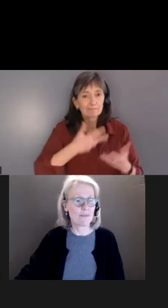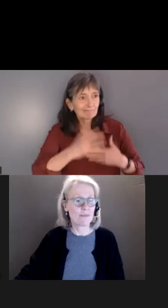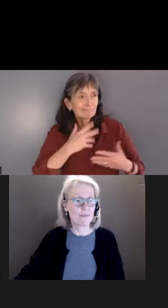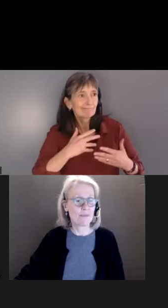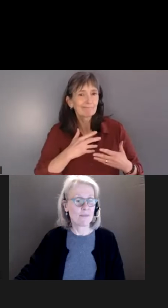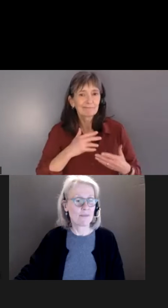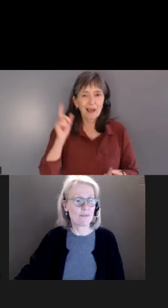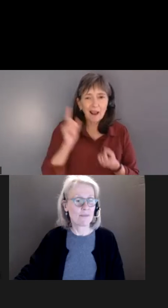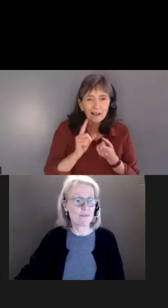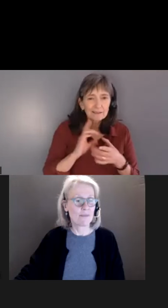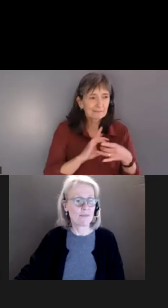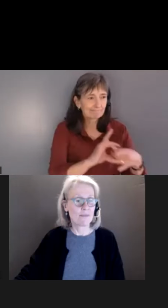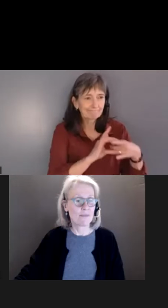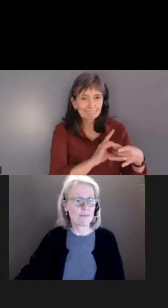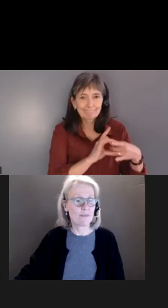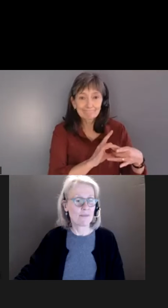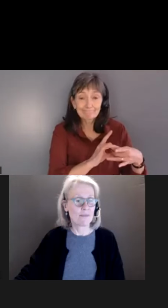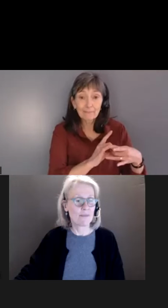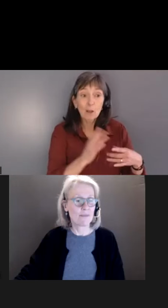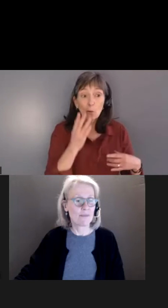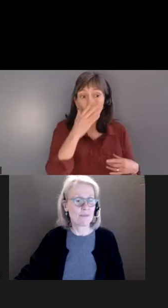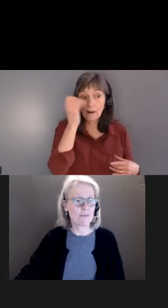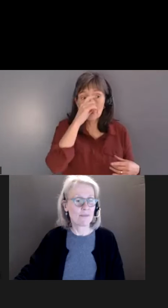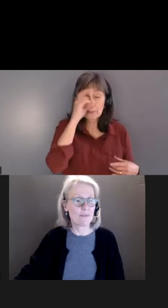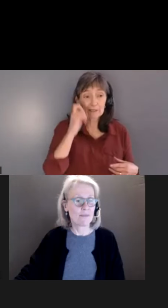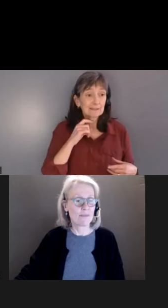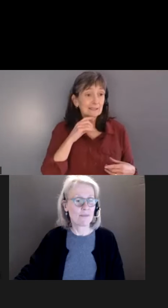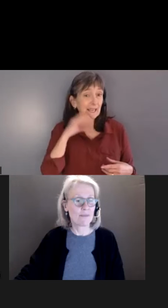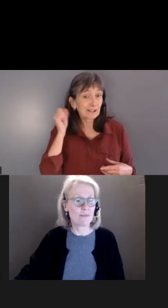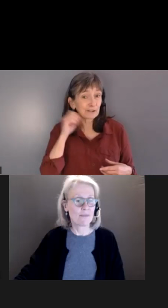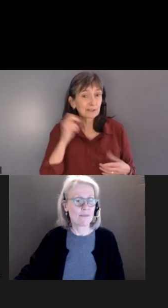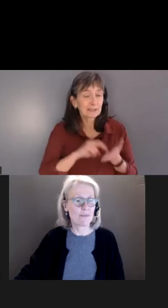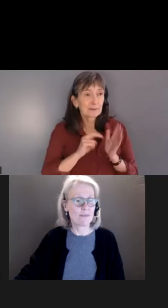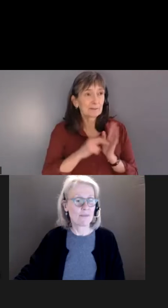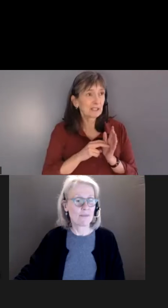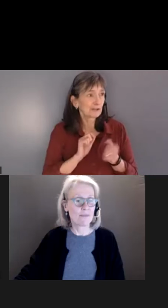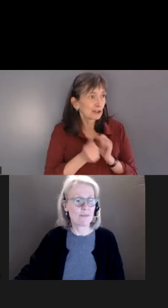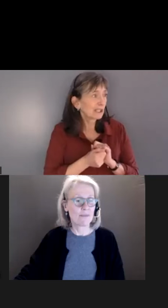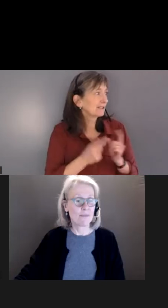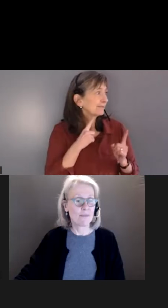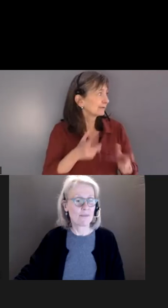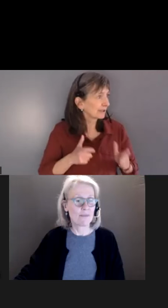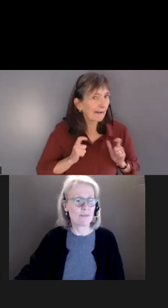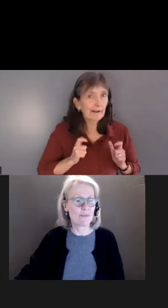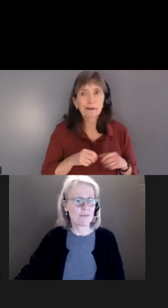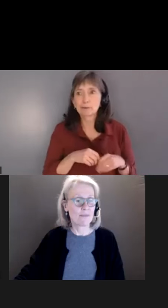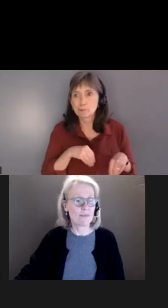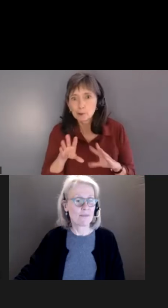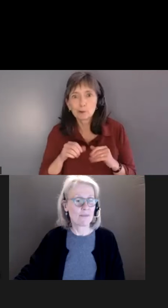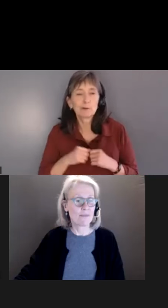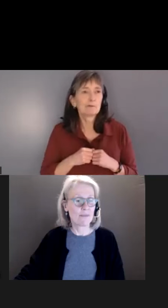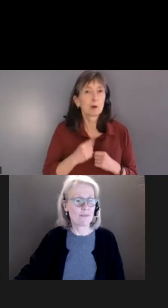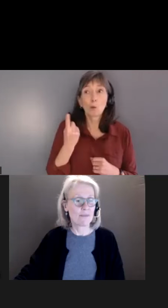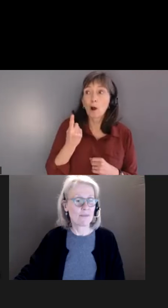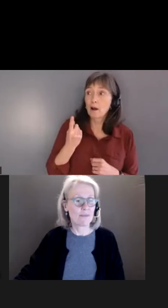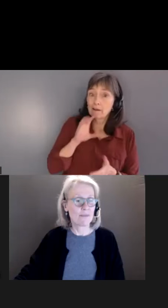age, given that the aging process is often characterized by transitional life events such as retirement, widowhood, death of